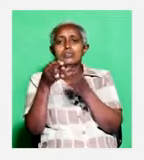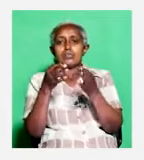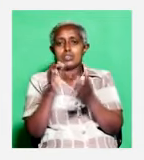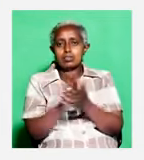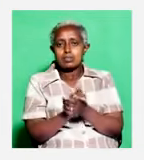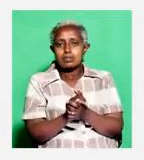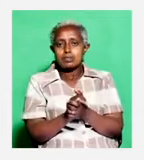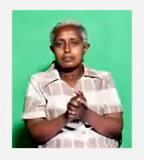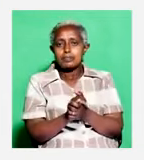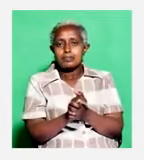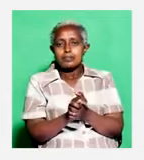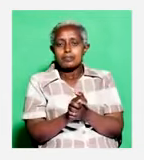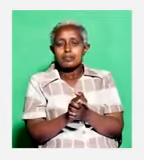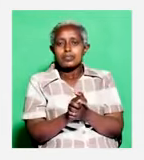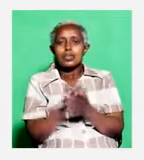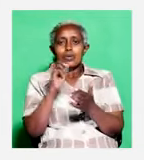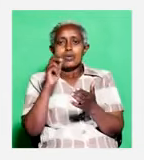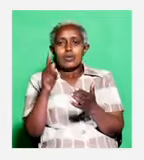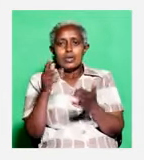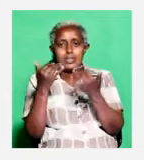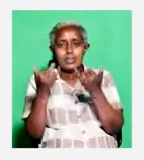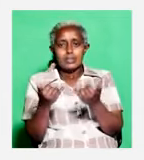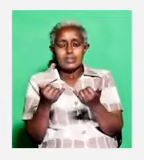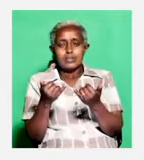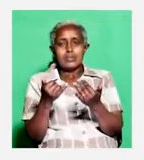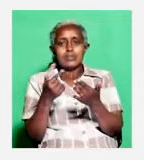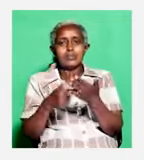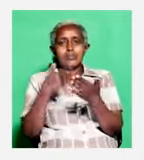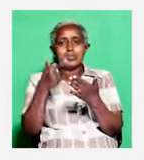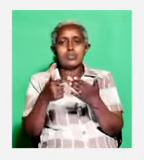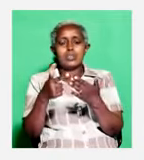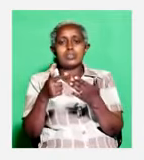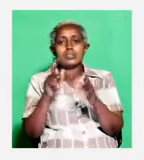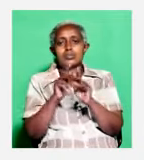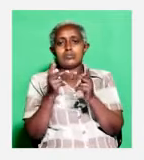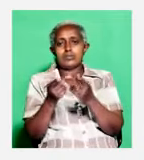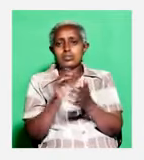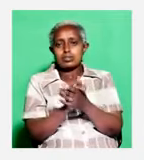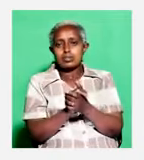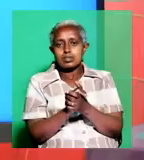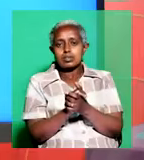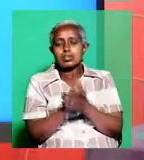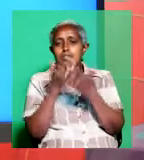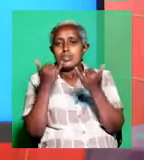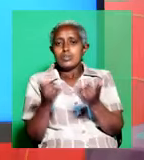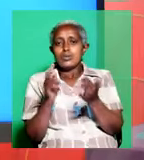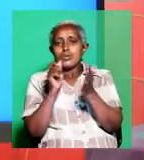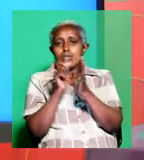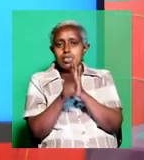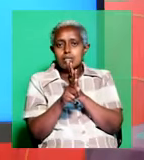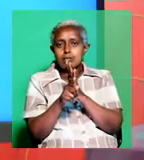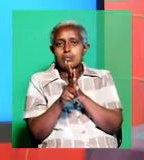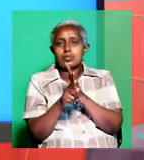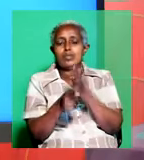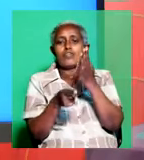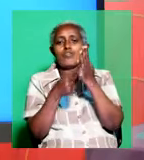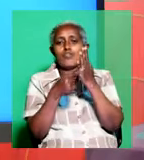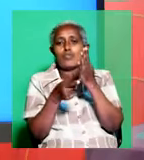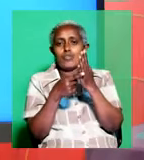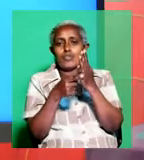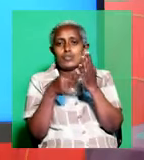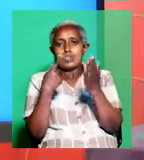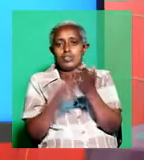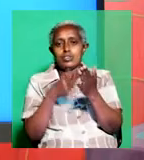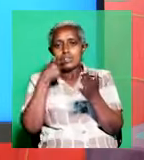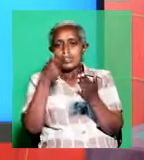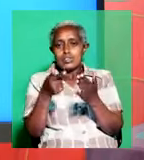Okay, now let's proceed to the next part. Now example 4,